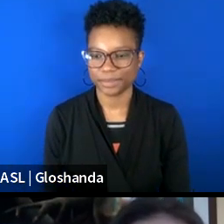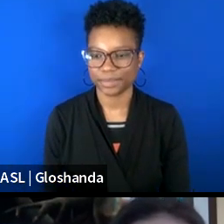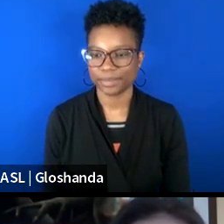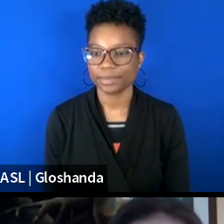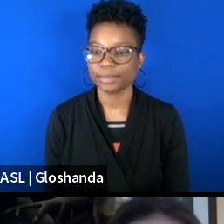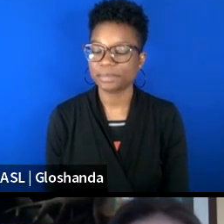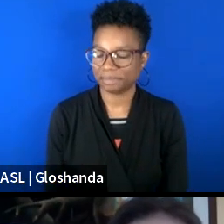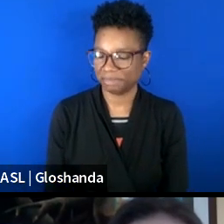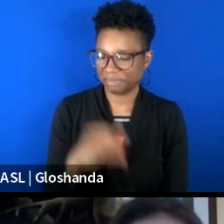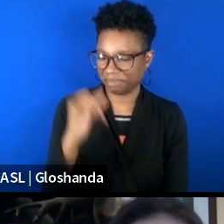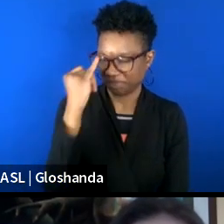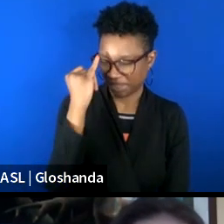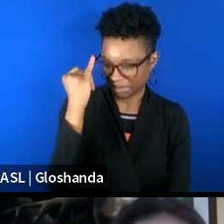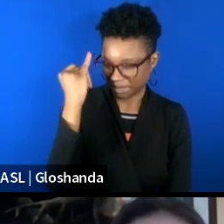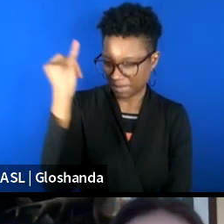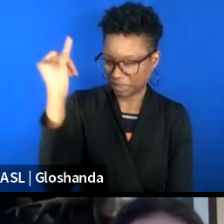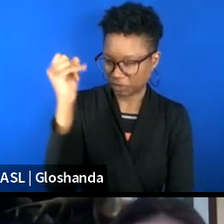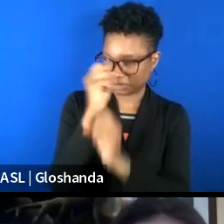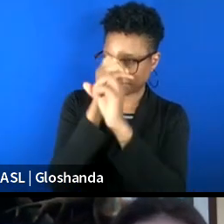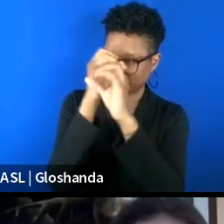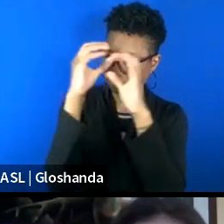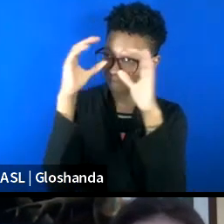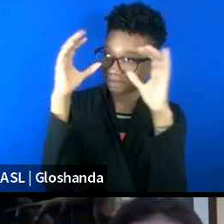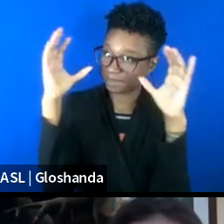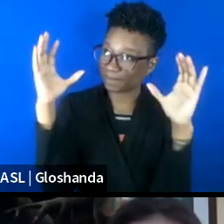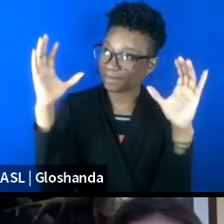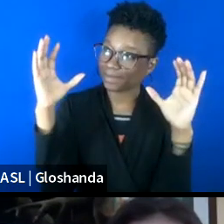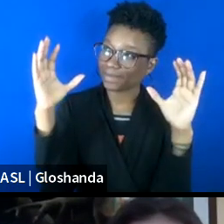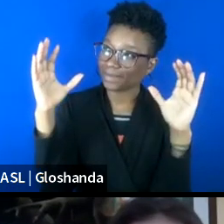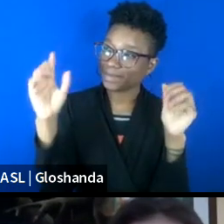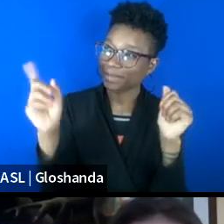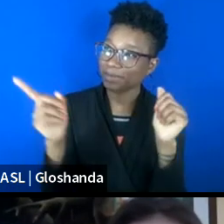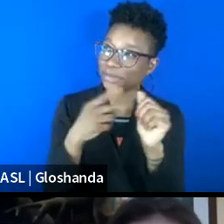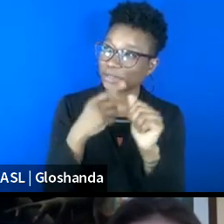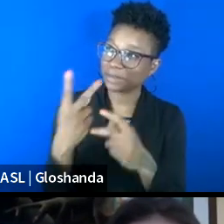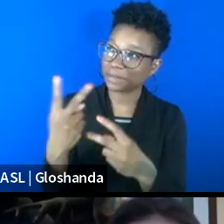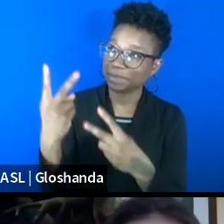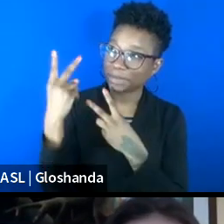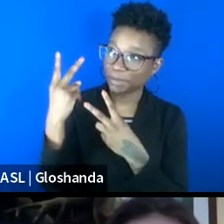Imagine this. The first memory that's your real memory